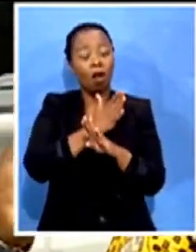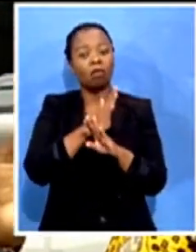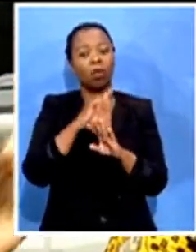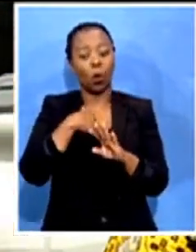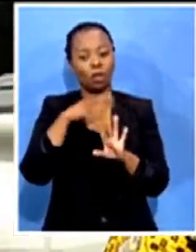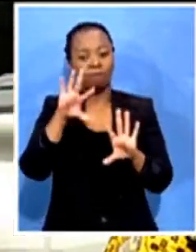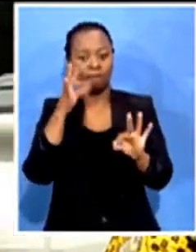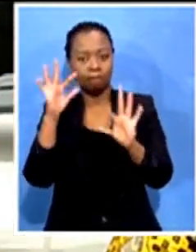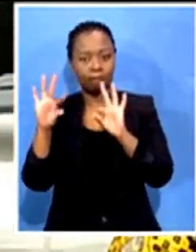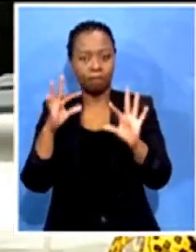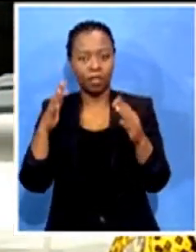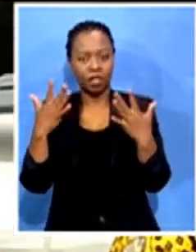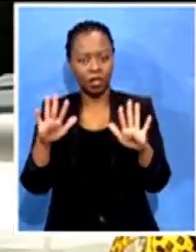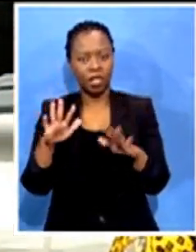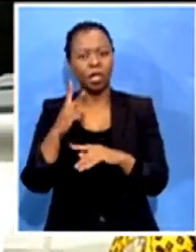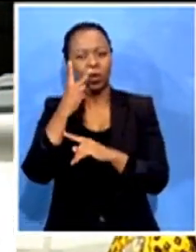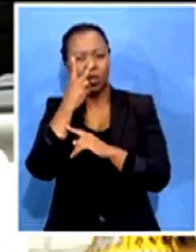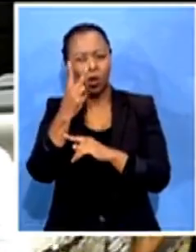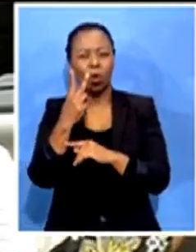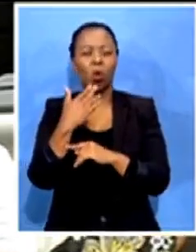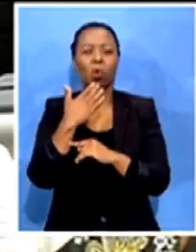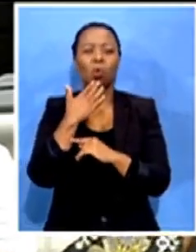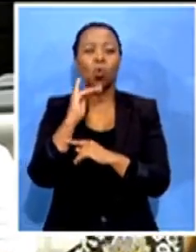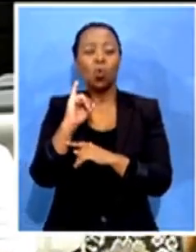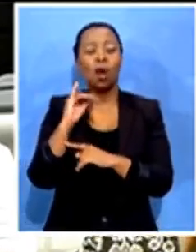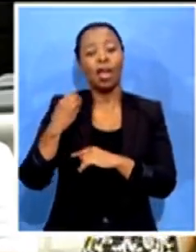the matriculants who attended the raid,